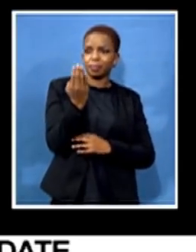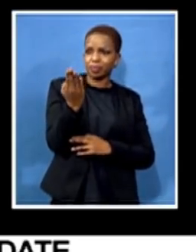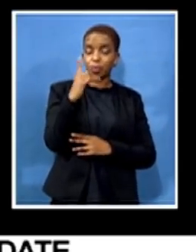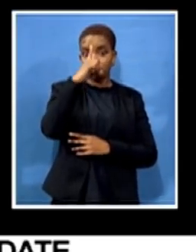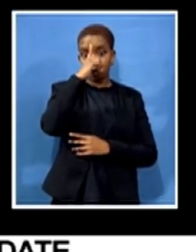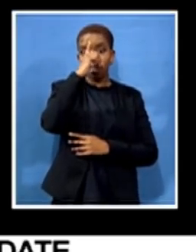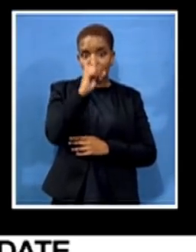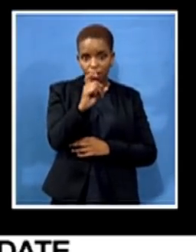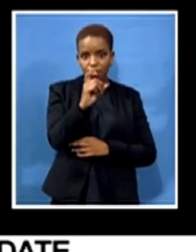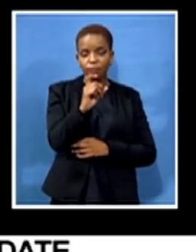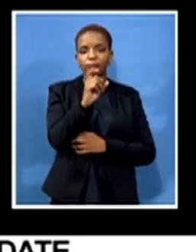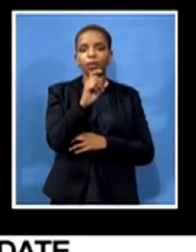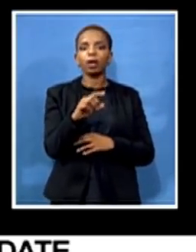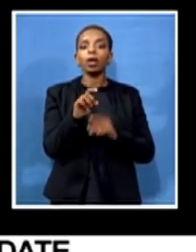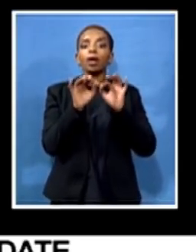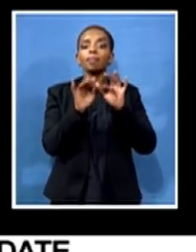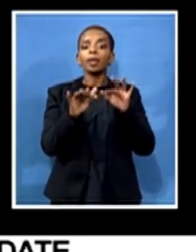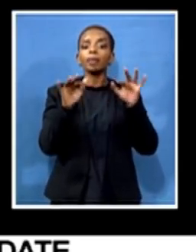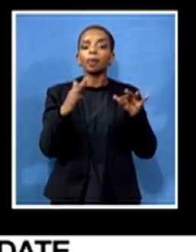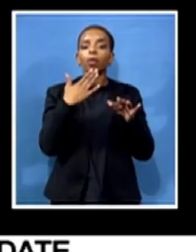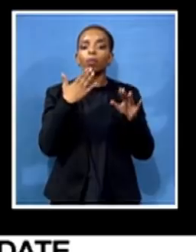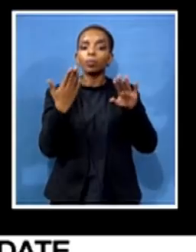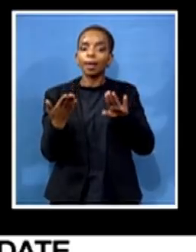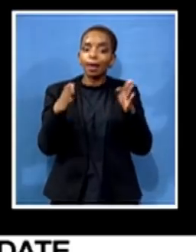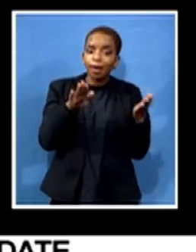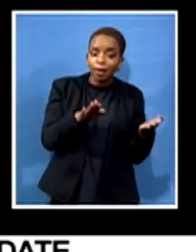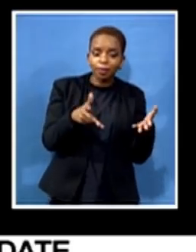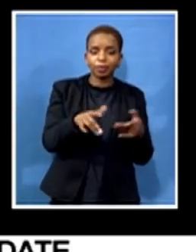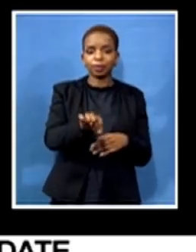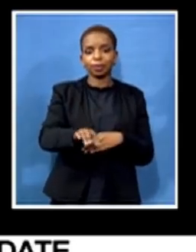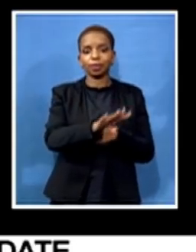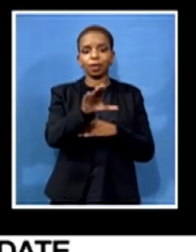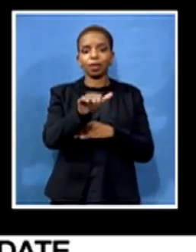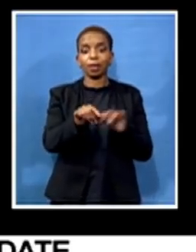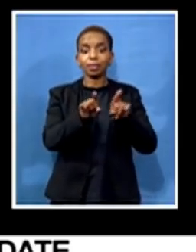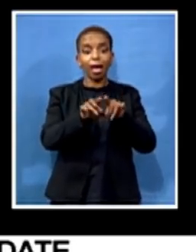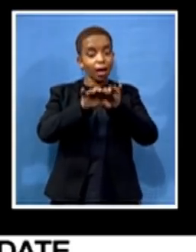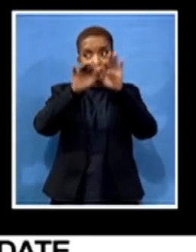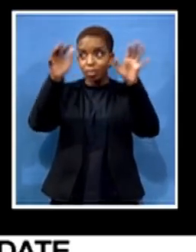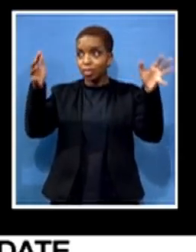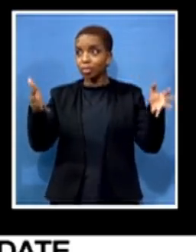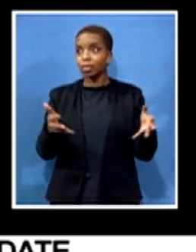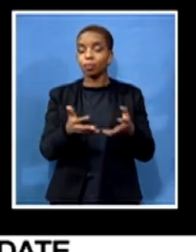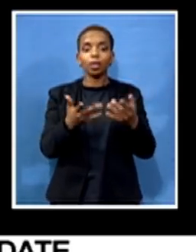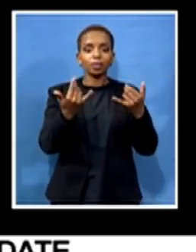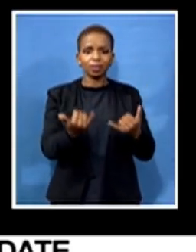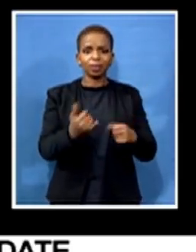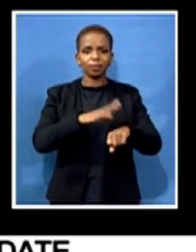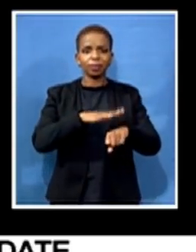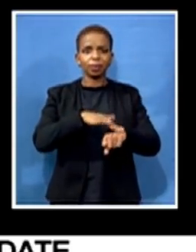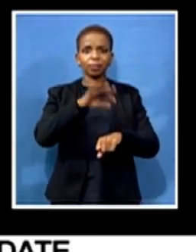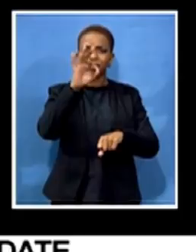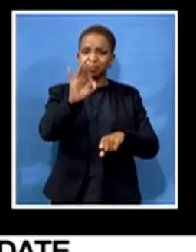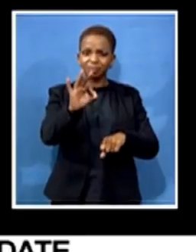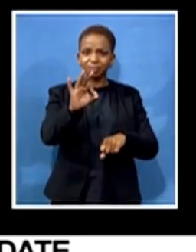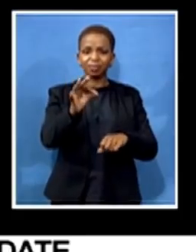their lives in South Africa and around the world, is really the right time to be pandering and driving political philosophy with regards to